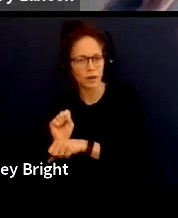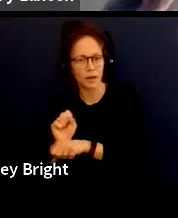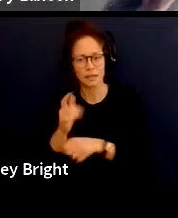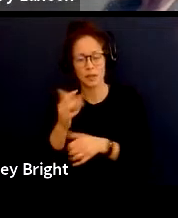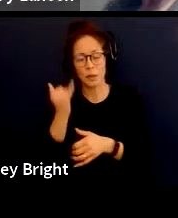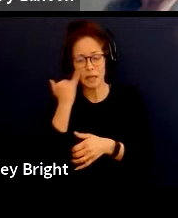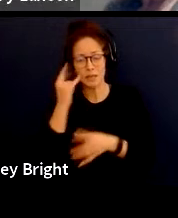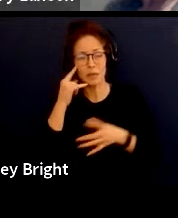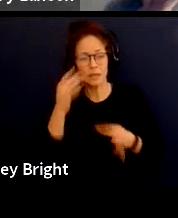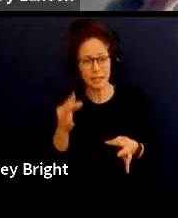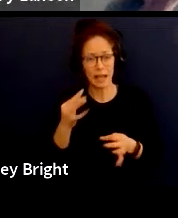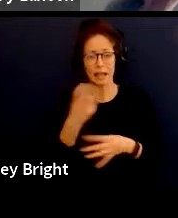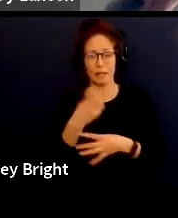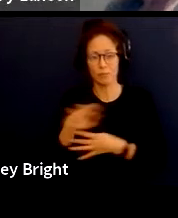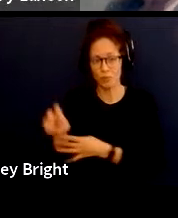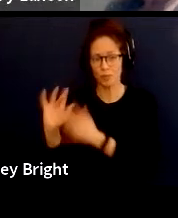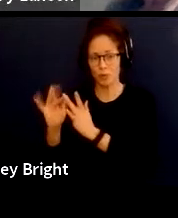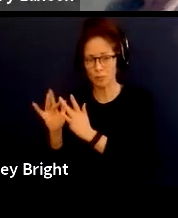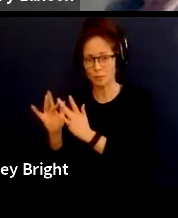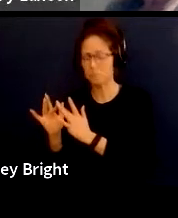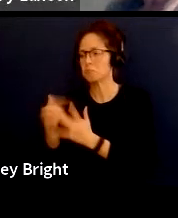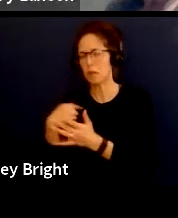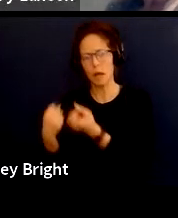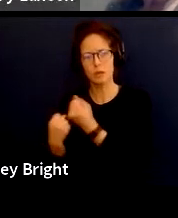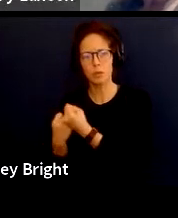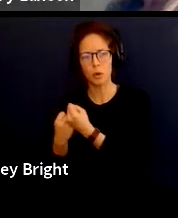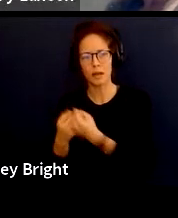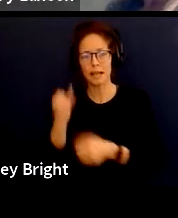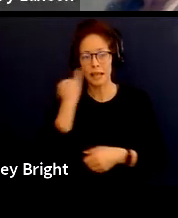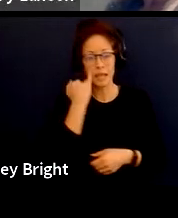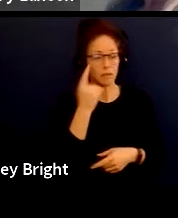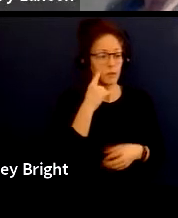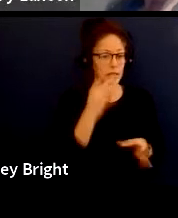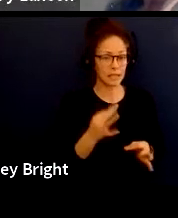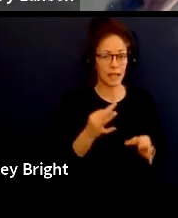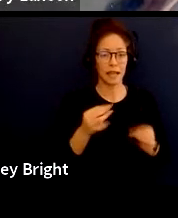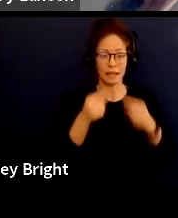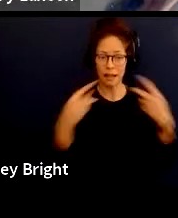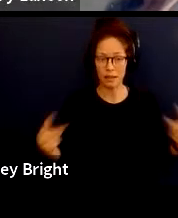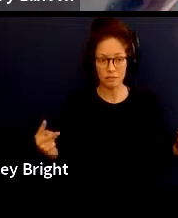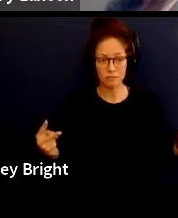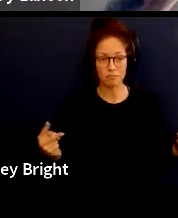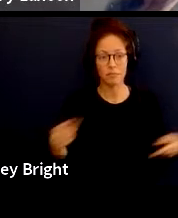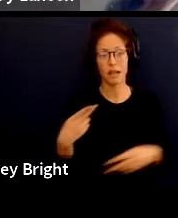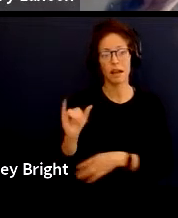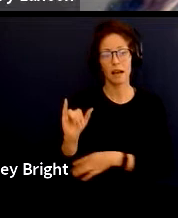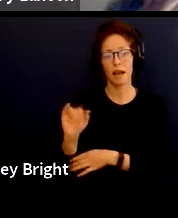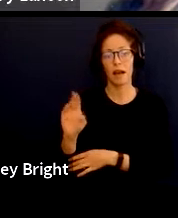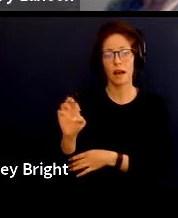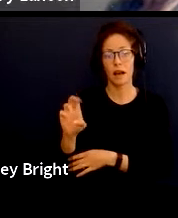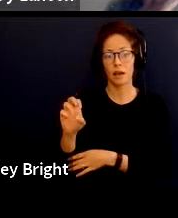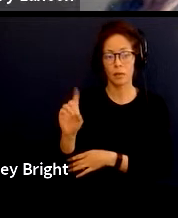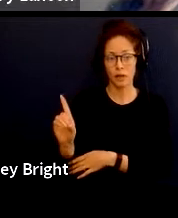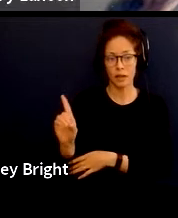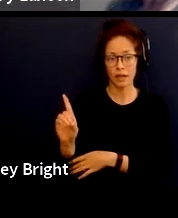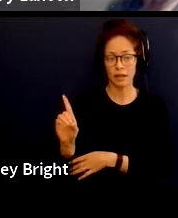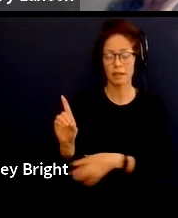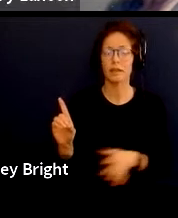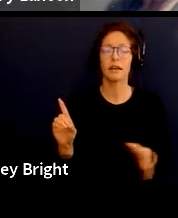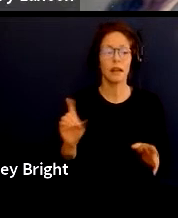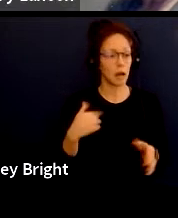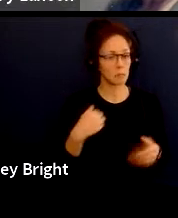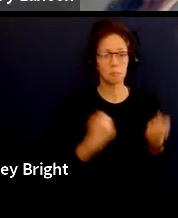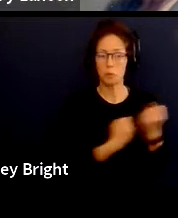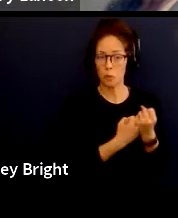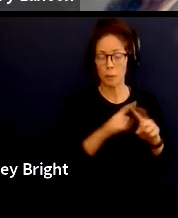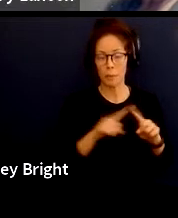remote, I support that. If you go hybrid, I support it. But please support our online learners if you decide to